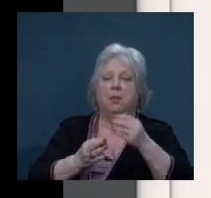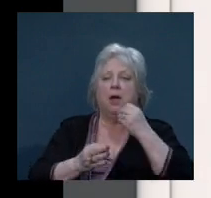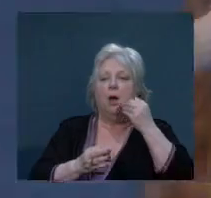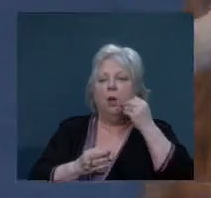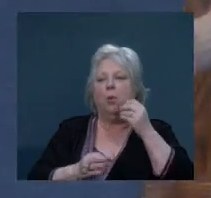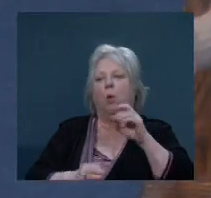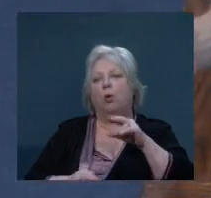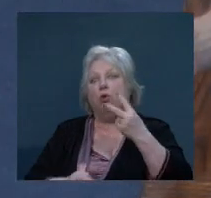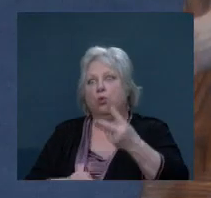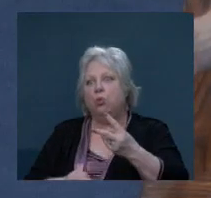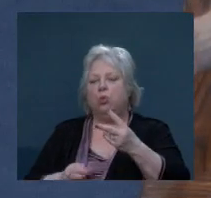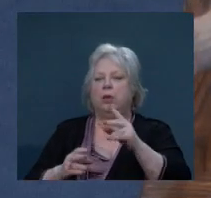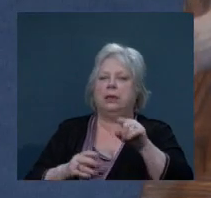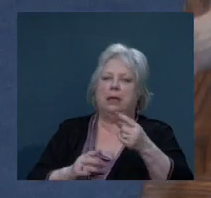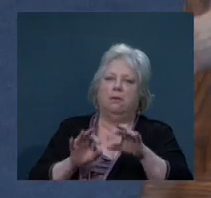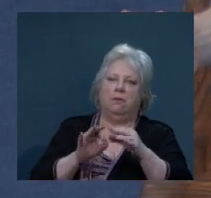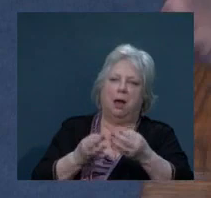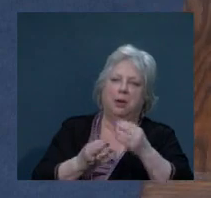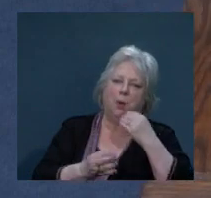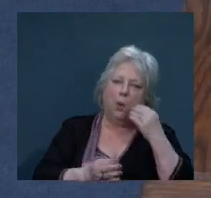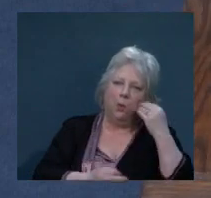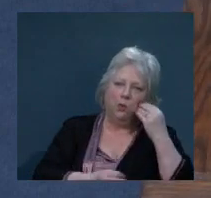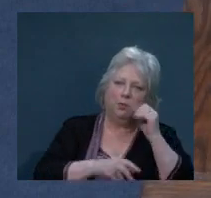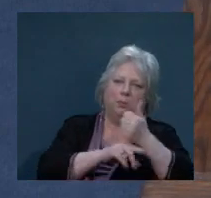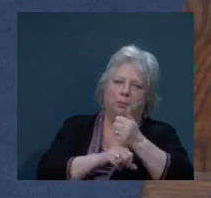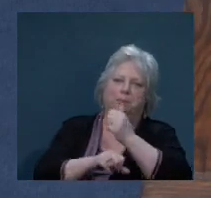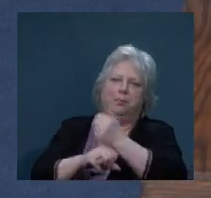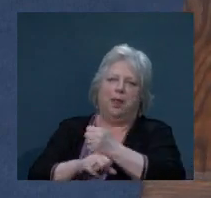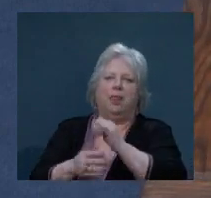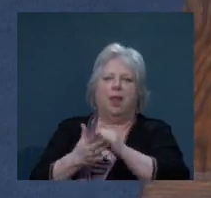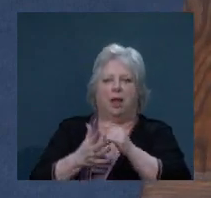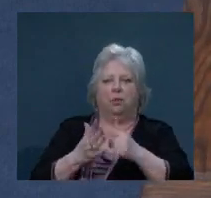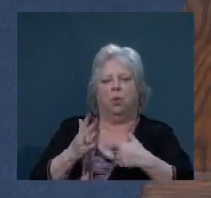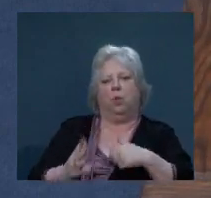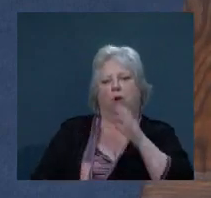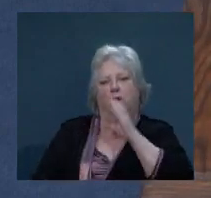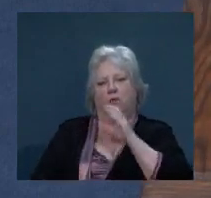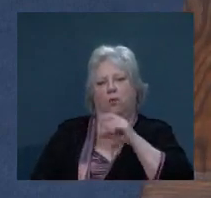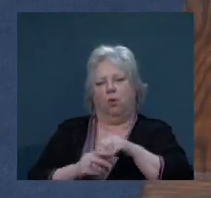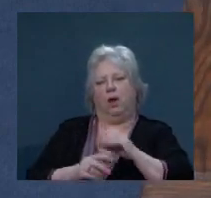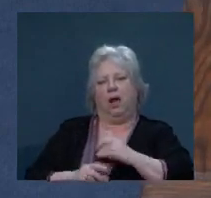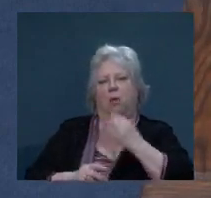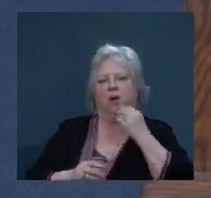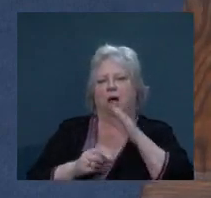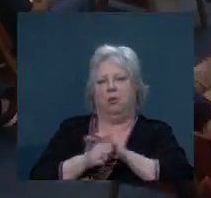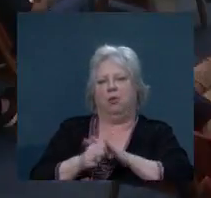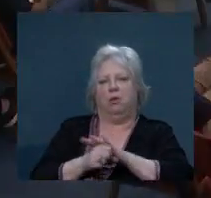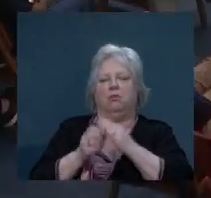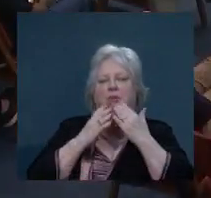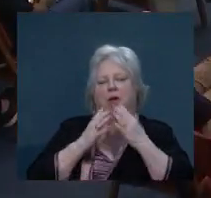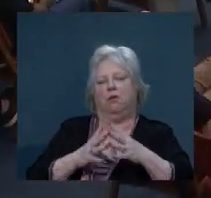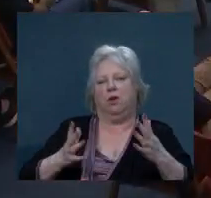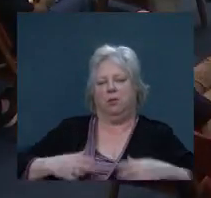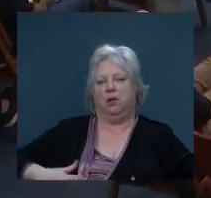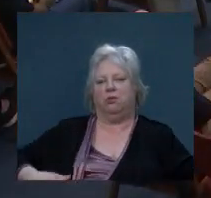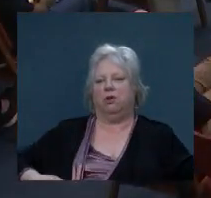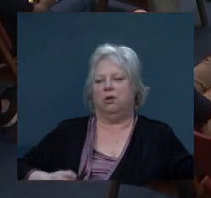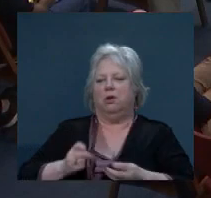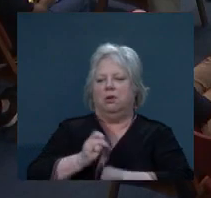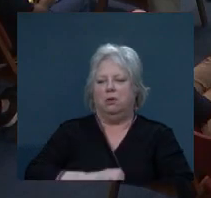2 single family homes on it. That's what we're looking for in the neighborhood. Thank you very much.